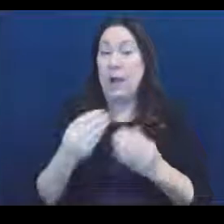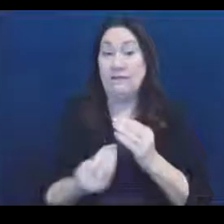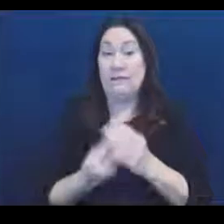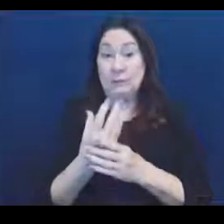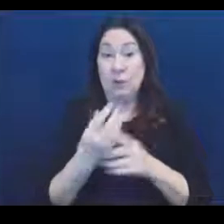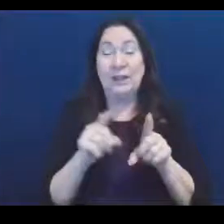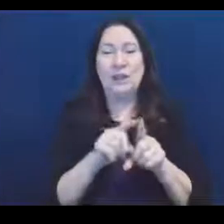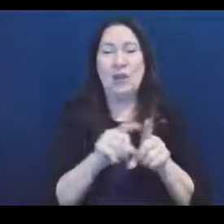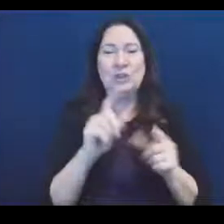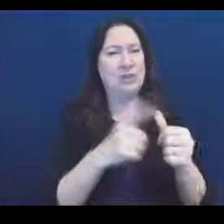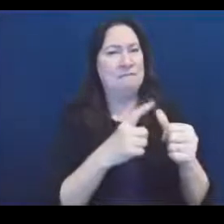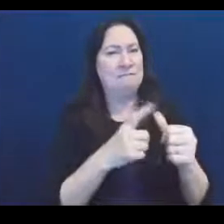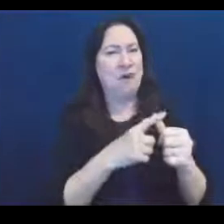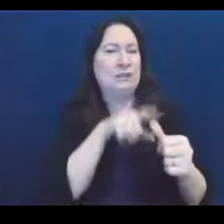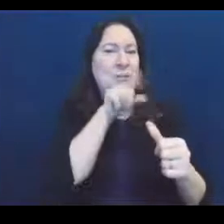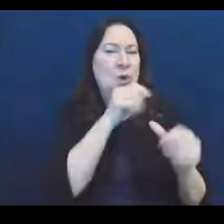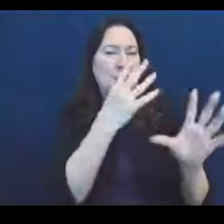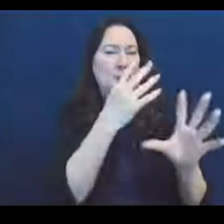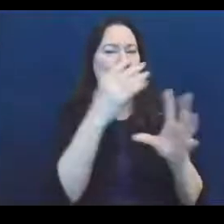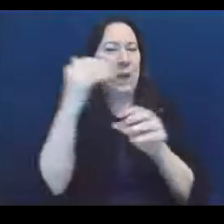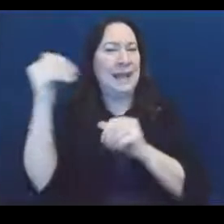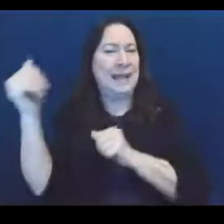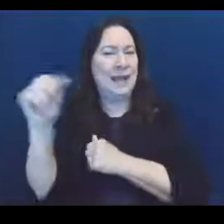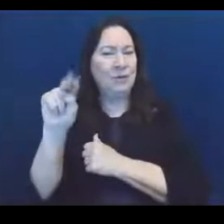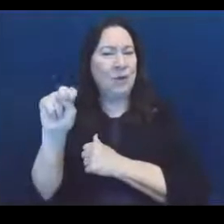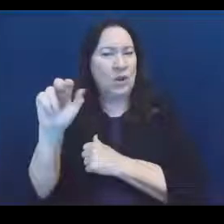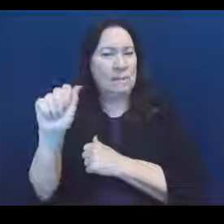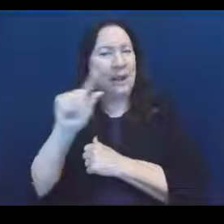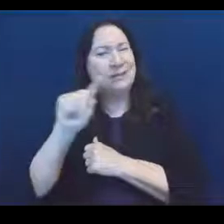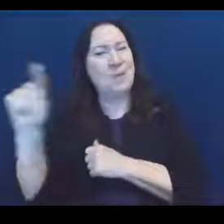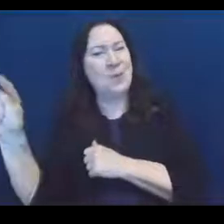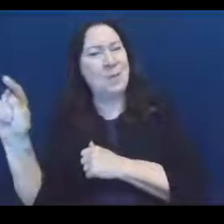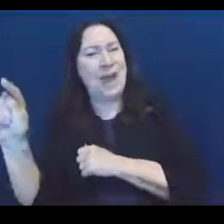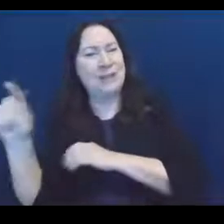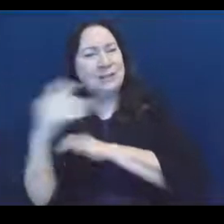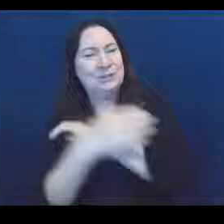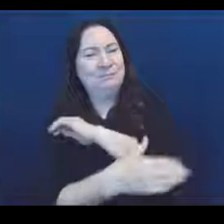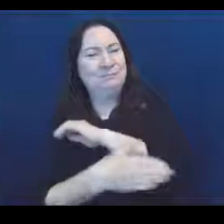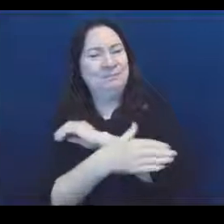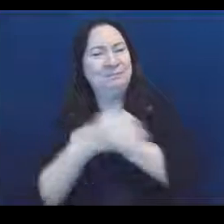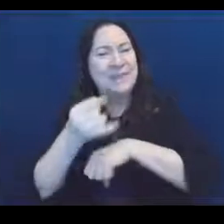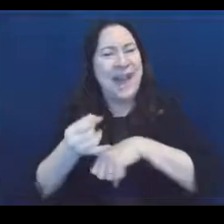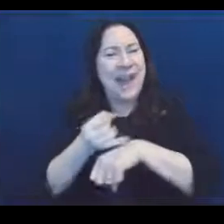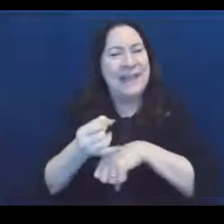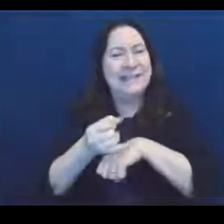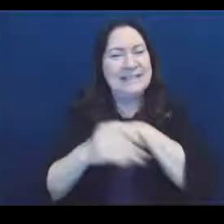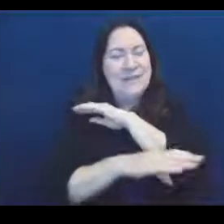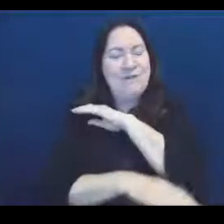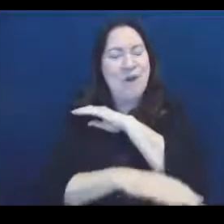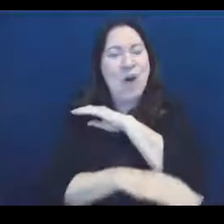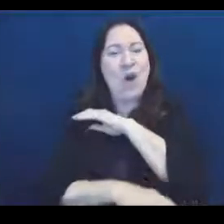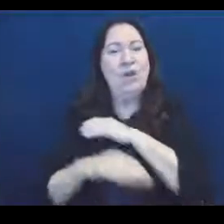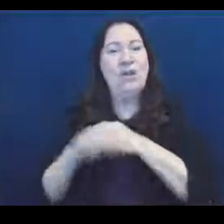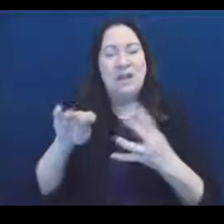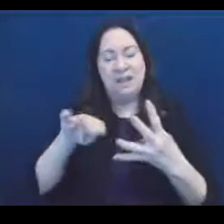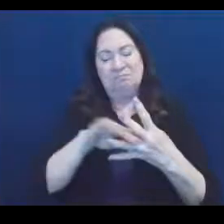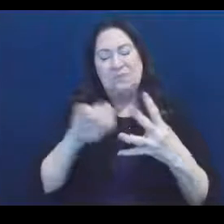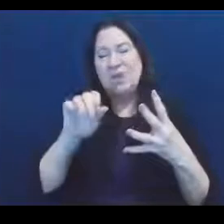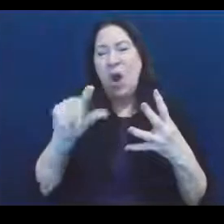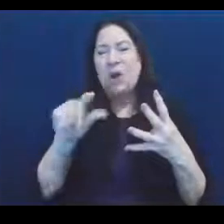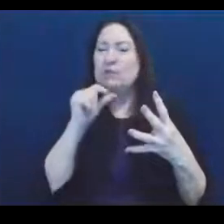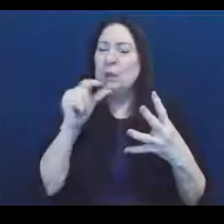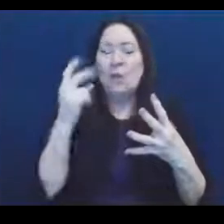species to leave North America and head back to the tropics during the fall. So usually by the middle of August, we don't really see the roost rings occurring